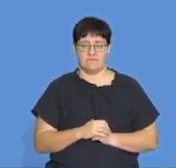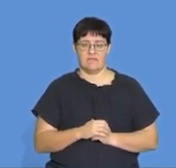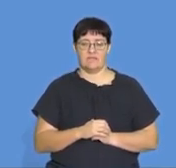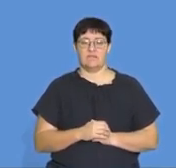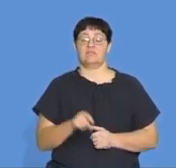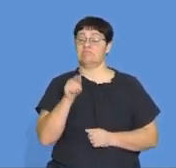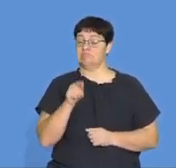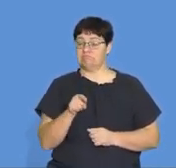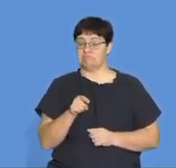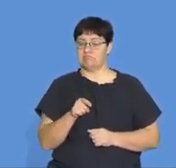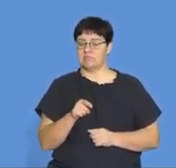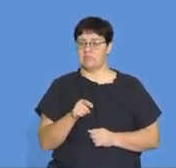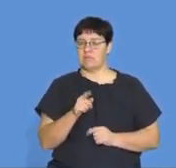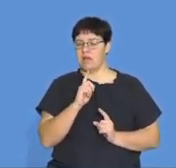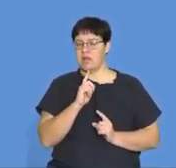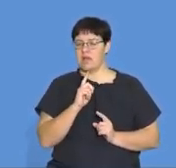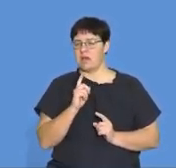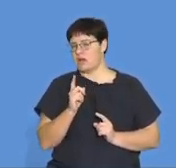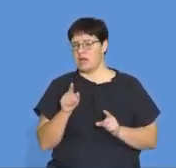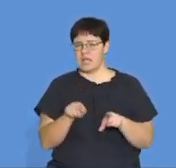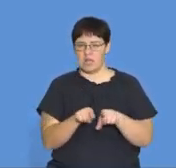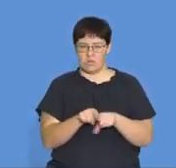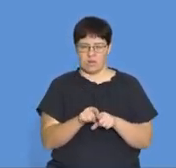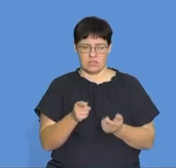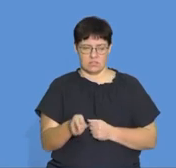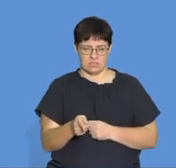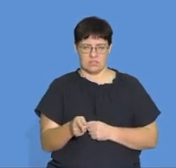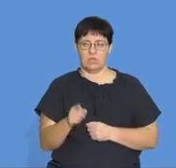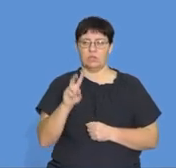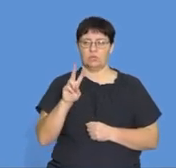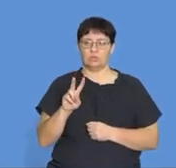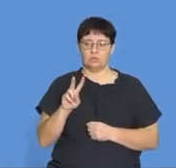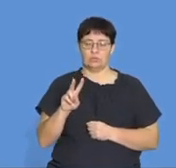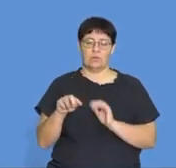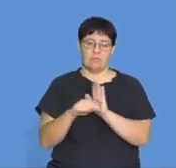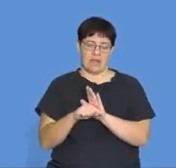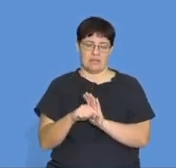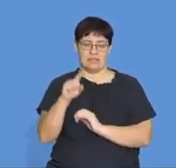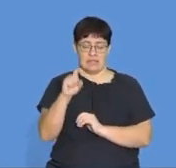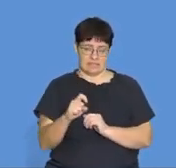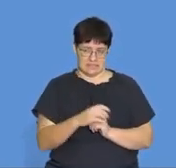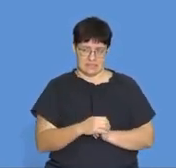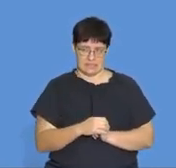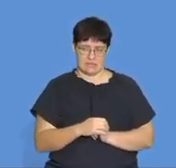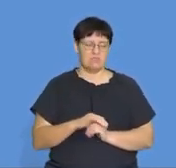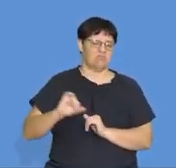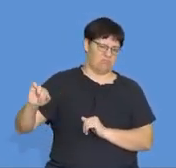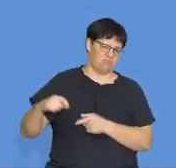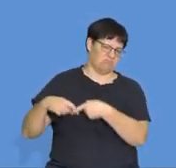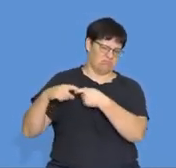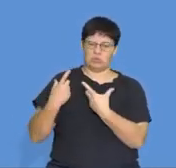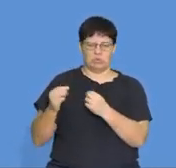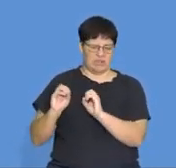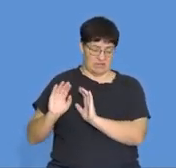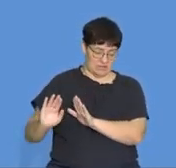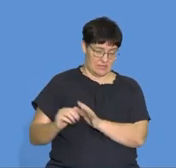right? And this will be equals to 2 minus x. I don't need to do anything